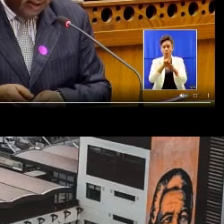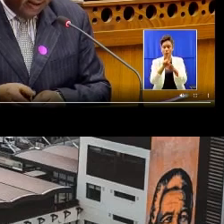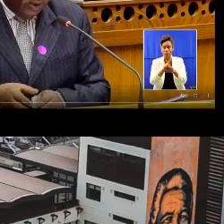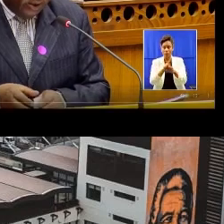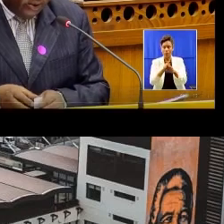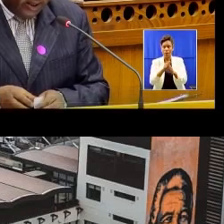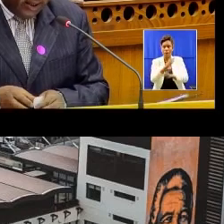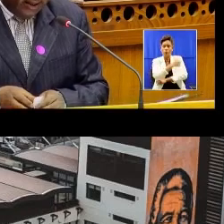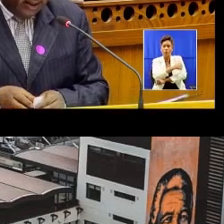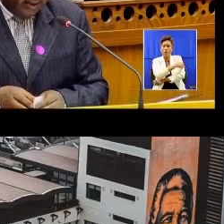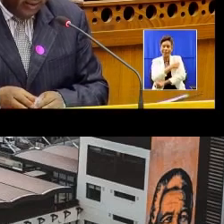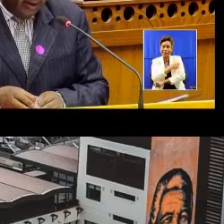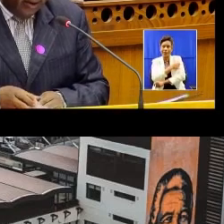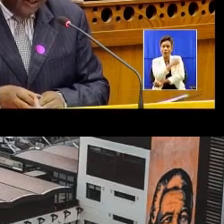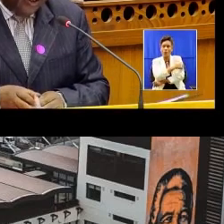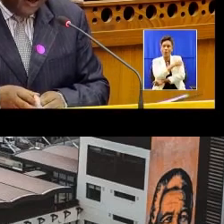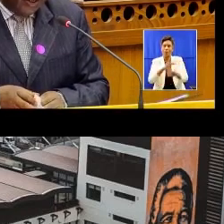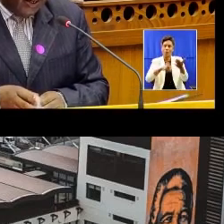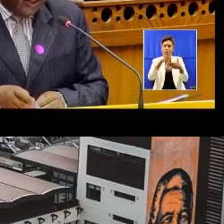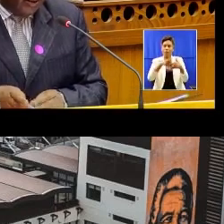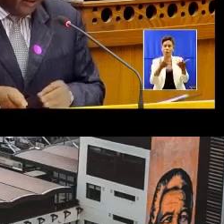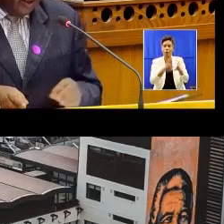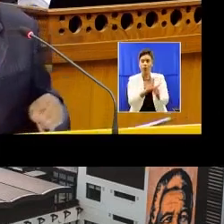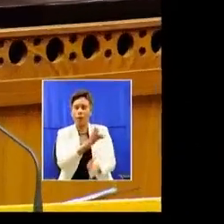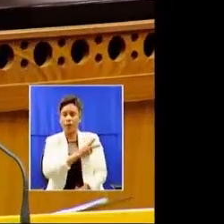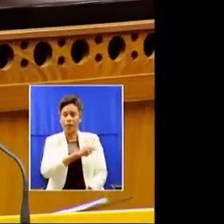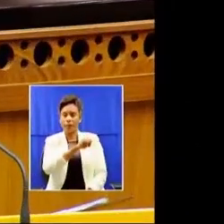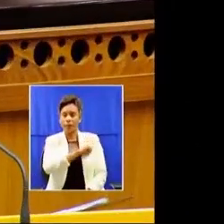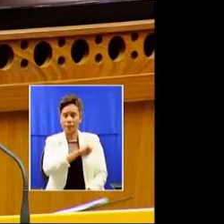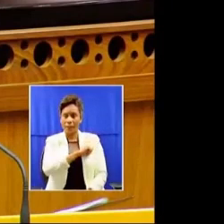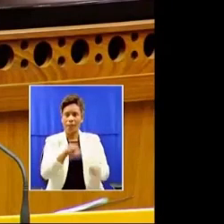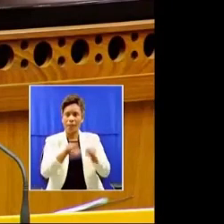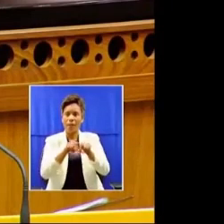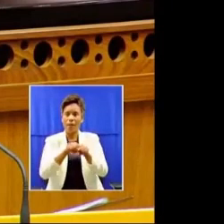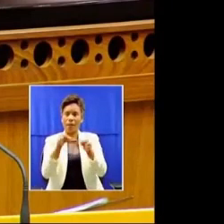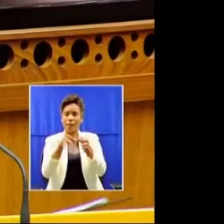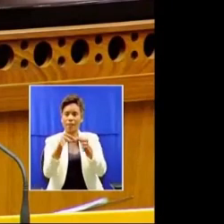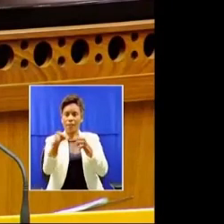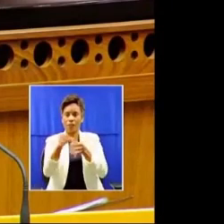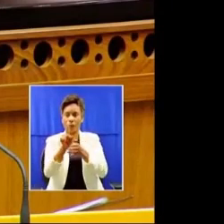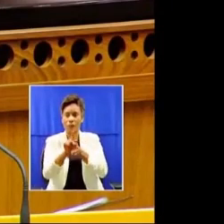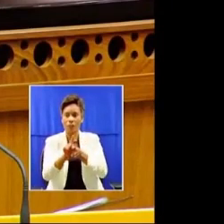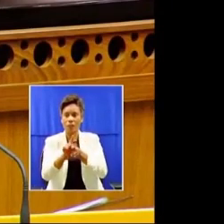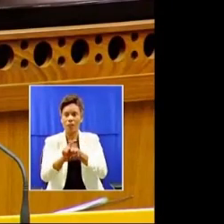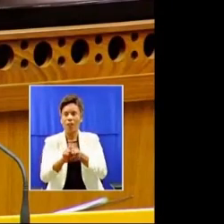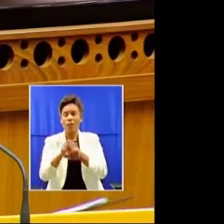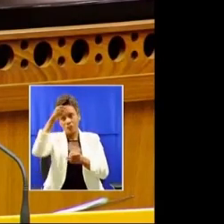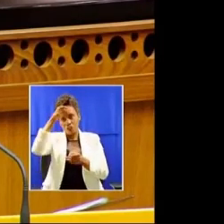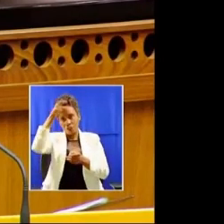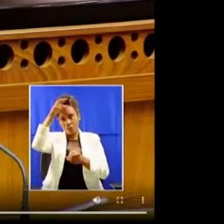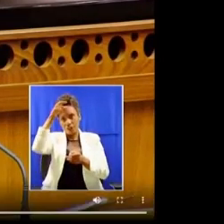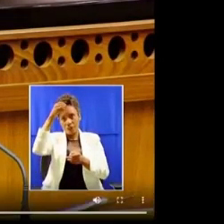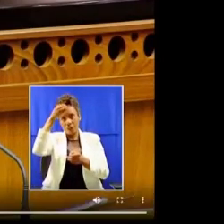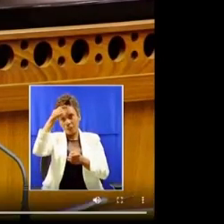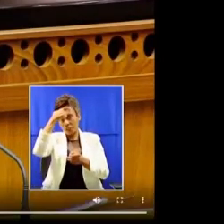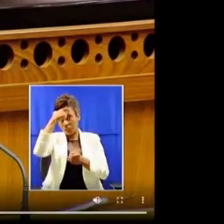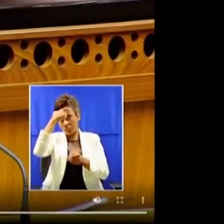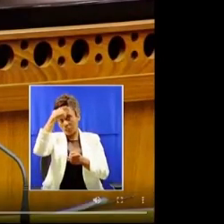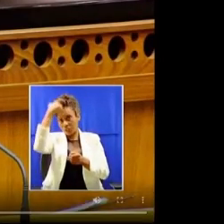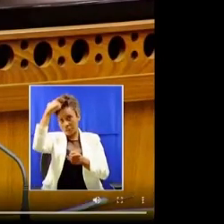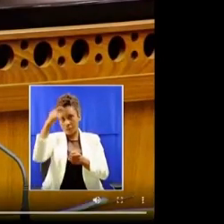Hospital projects in KwaZulu-Natal, such as the extension of the Chief Albert Luthuli Hospital, and in the Western